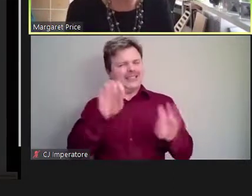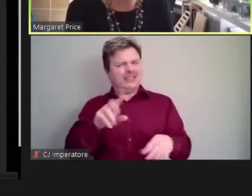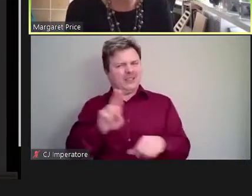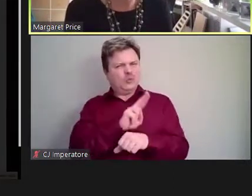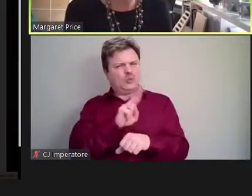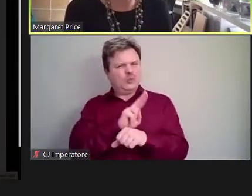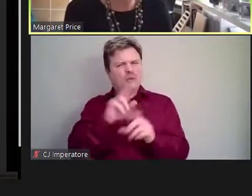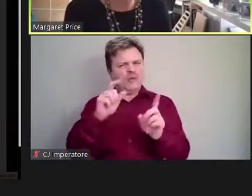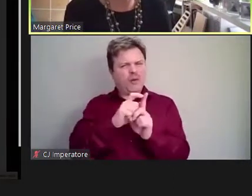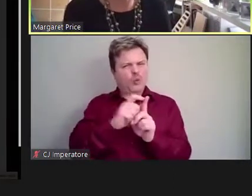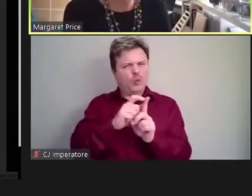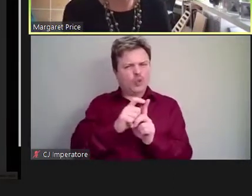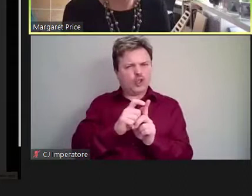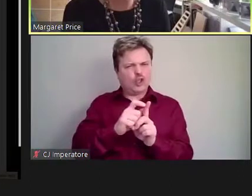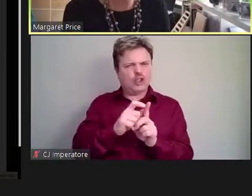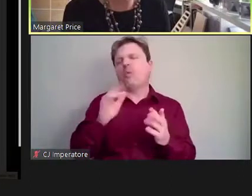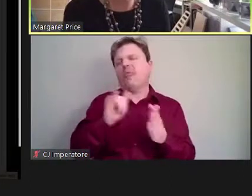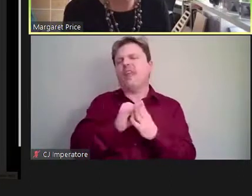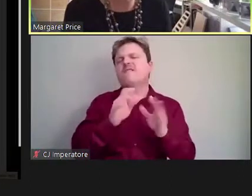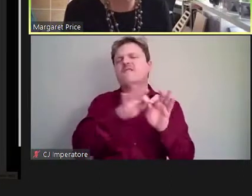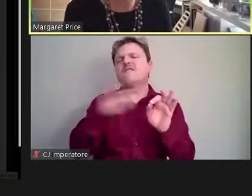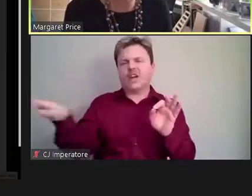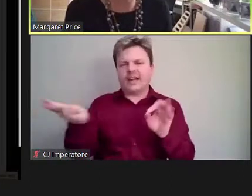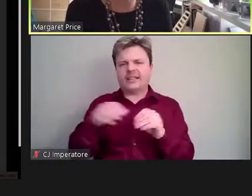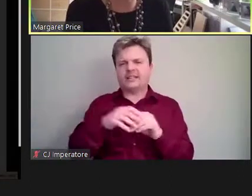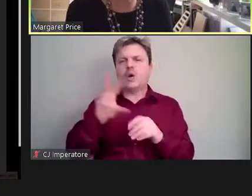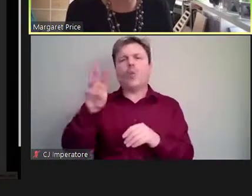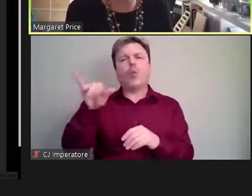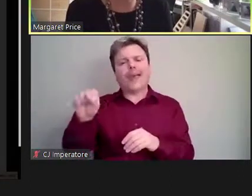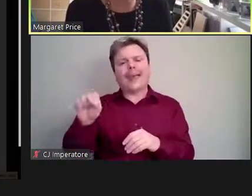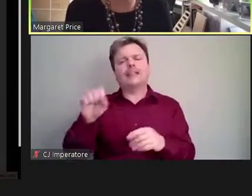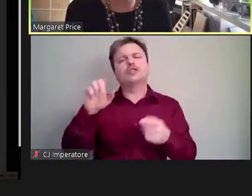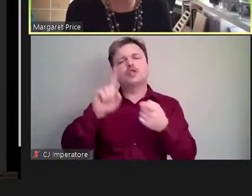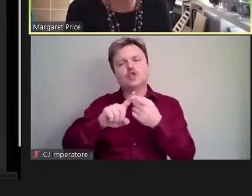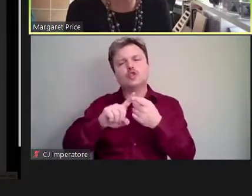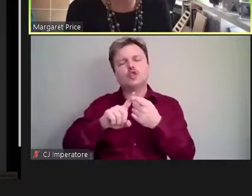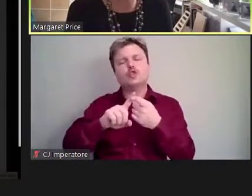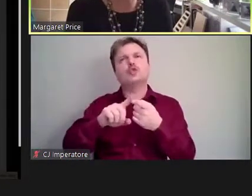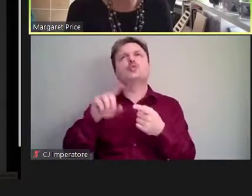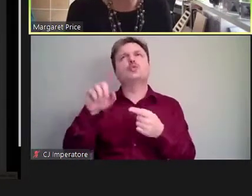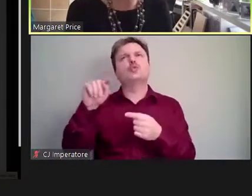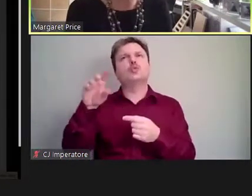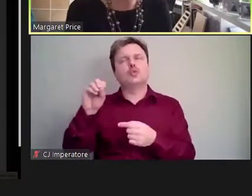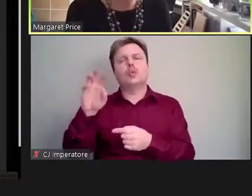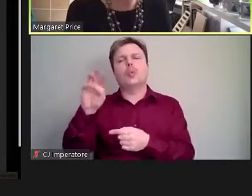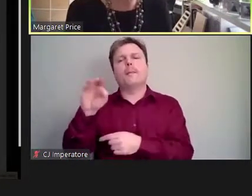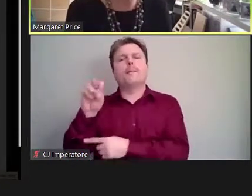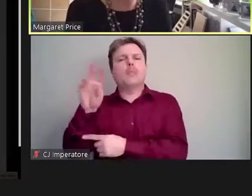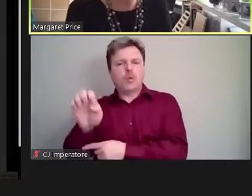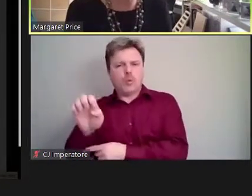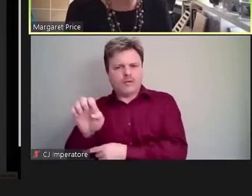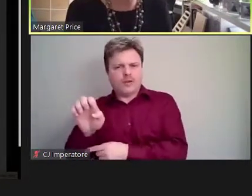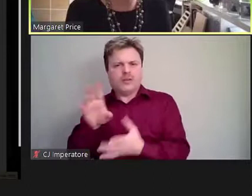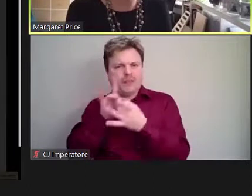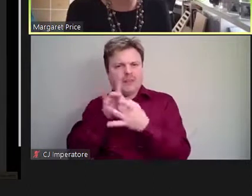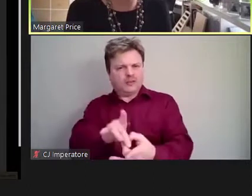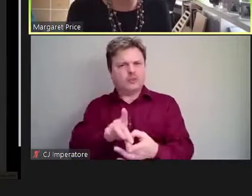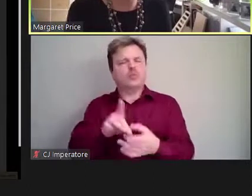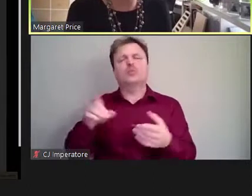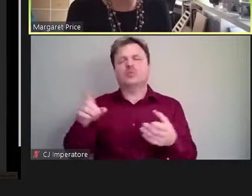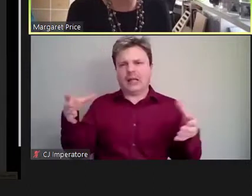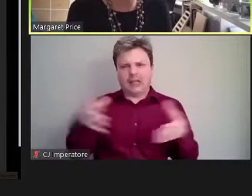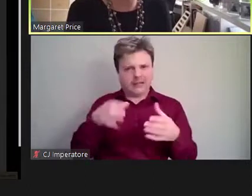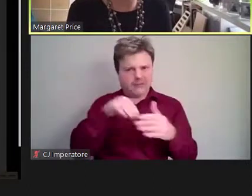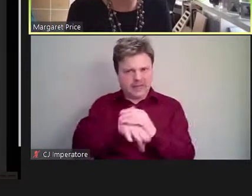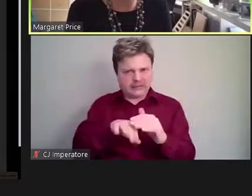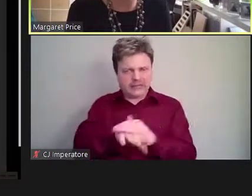move with regard to universal design or collective access, but it's a phrase that he